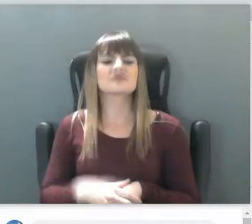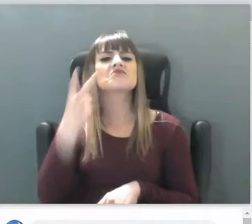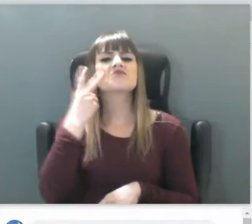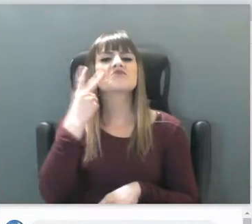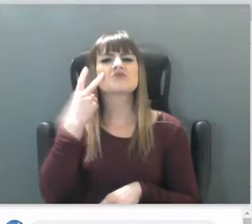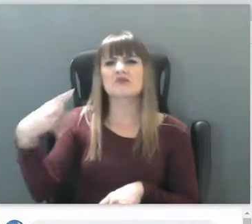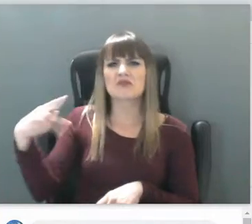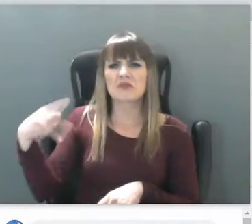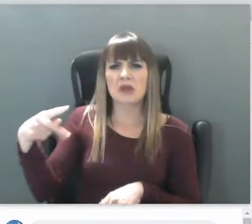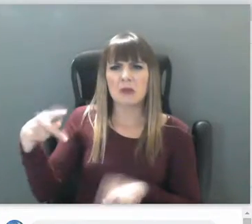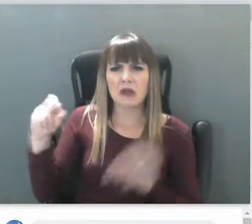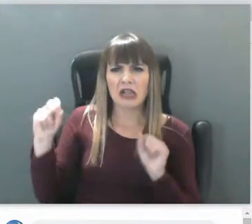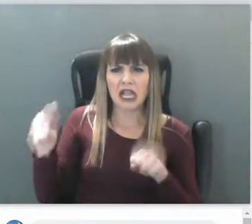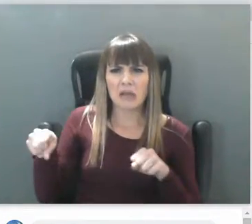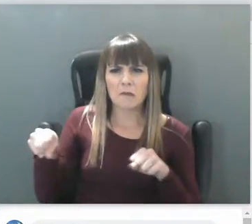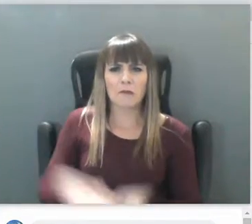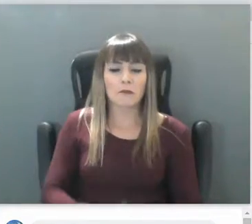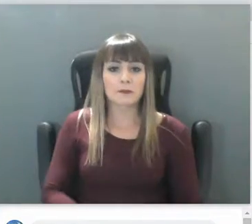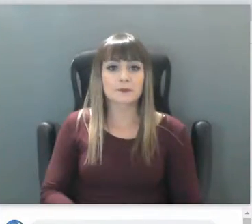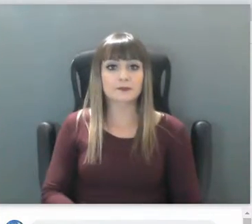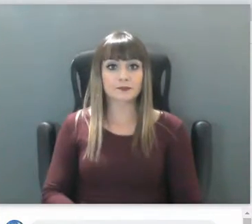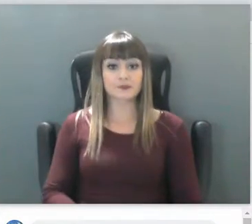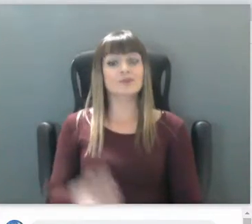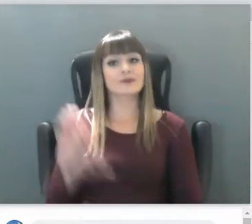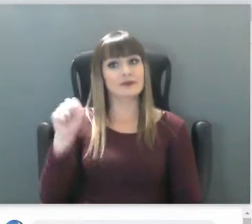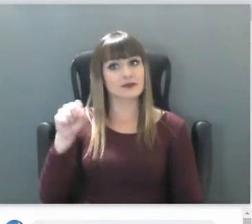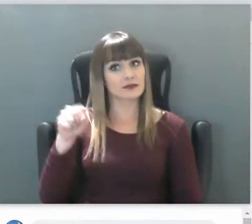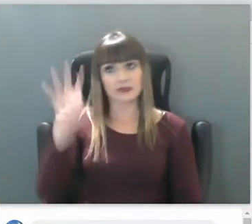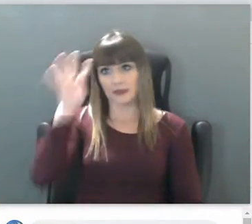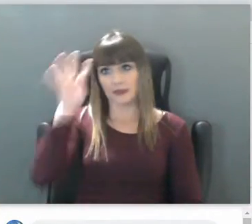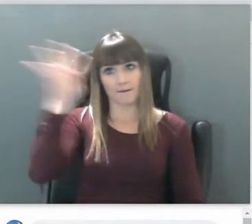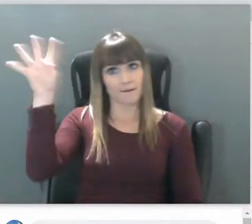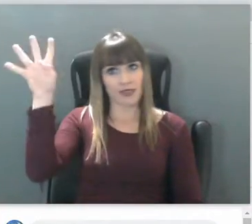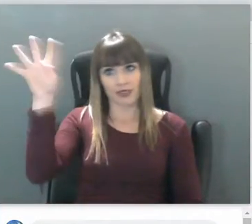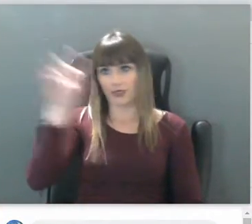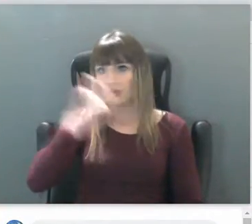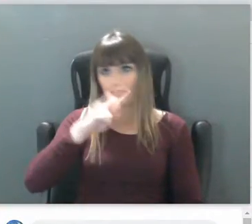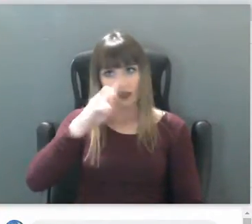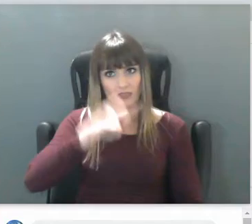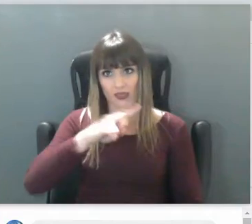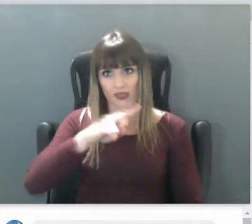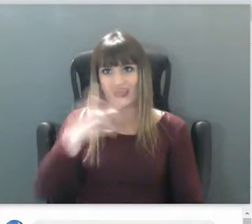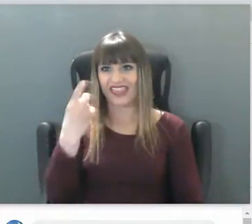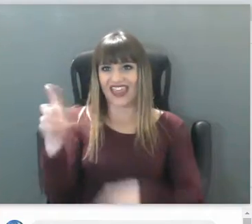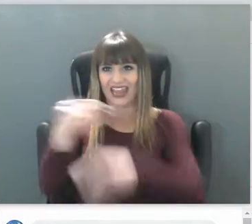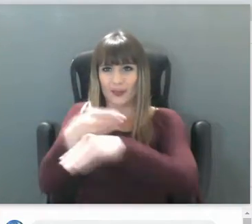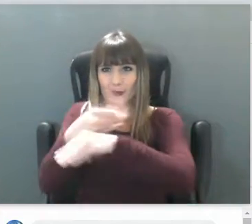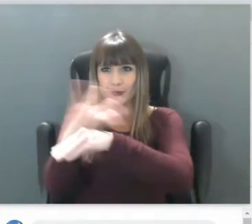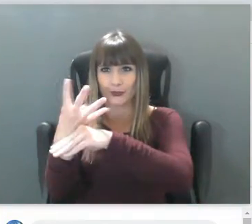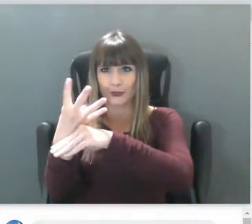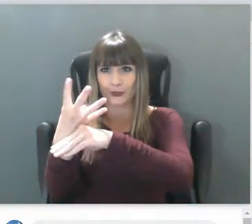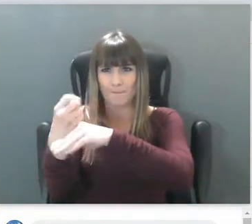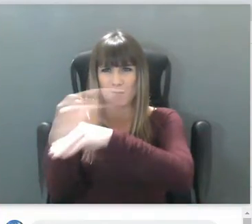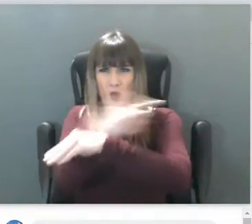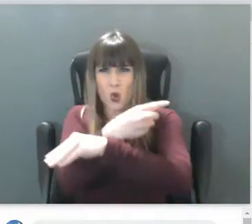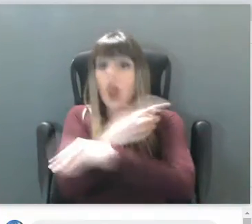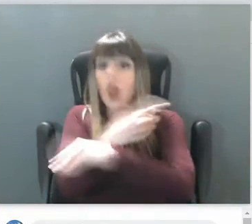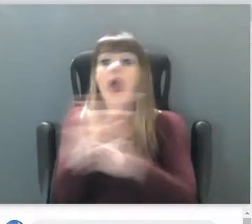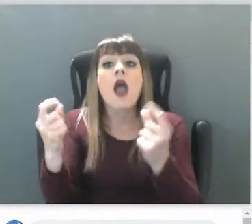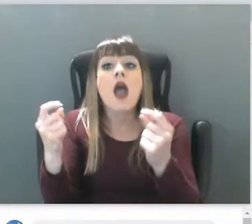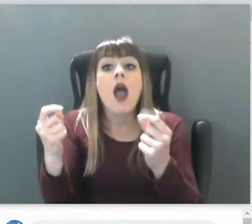going. All right. Yeah, so it is a myth that they shoot the quills. No porcupine shoots their quills. What they do is they run backwards into